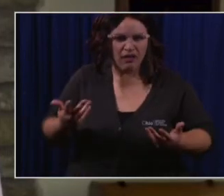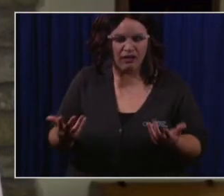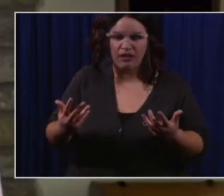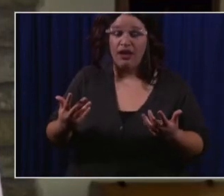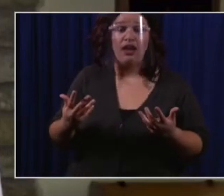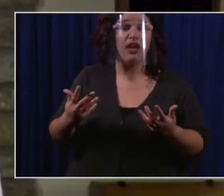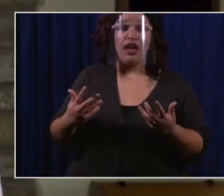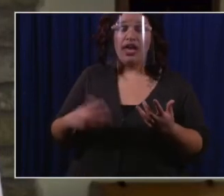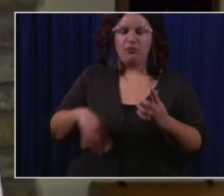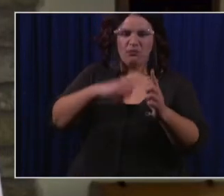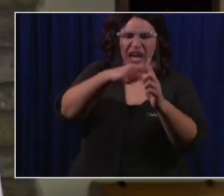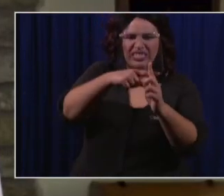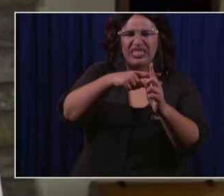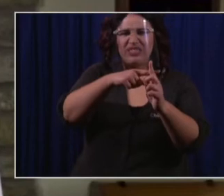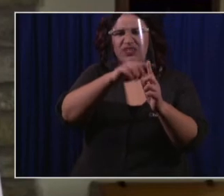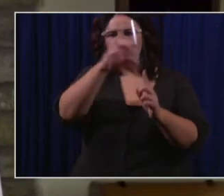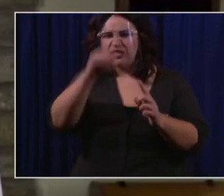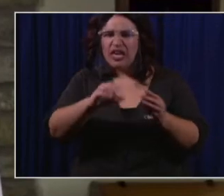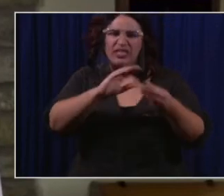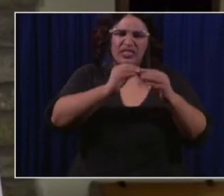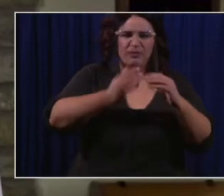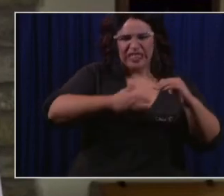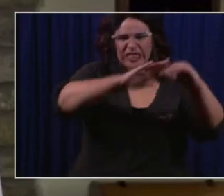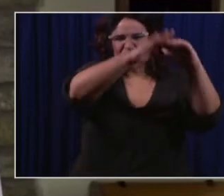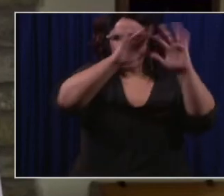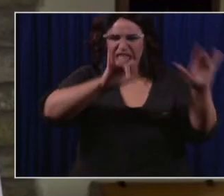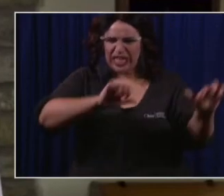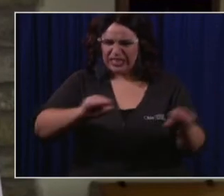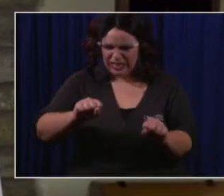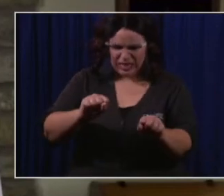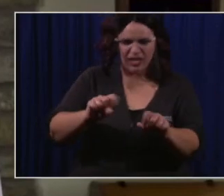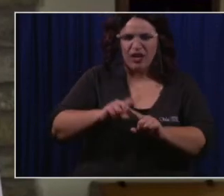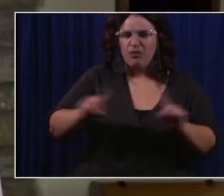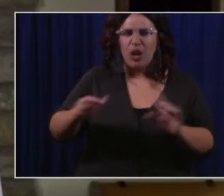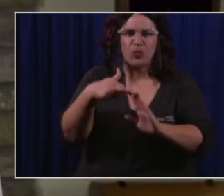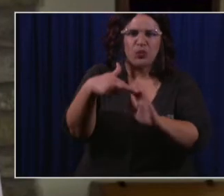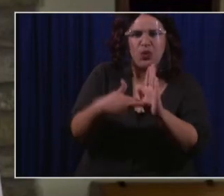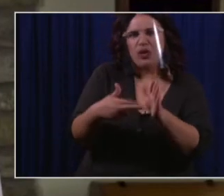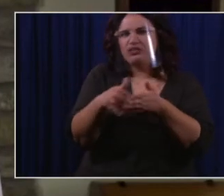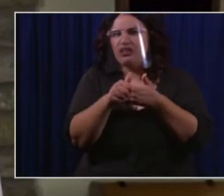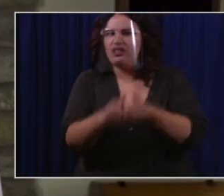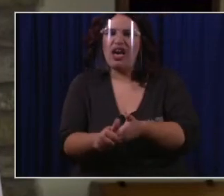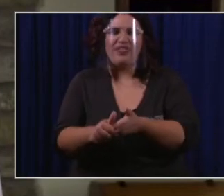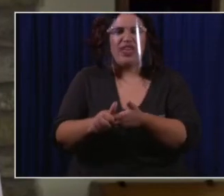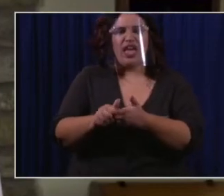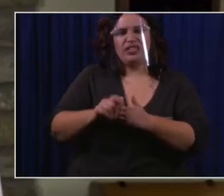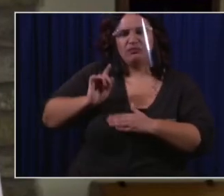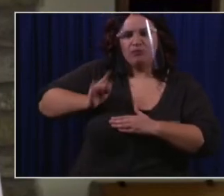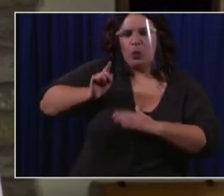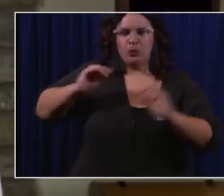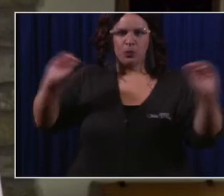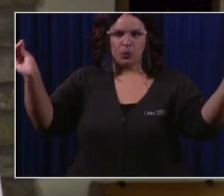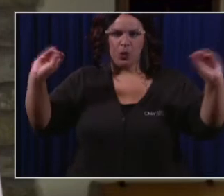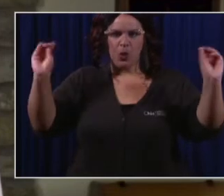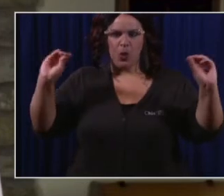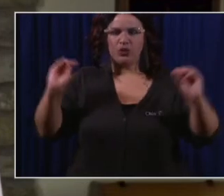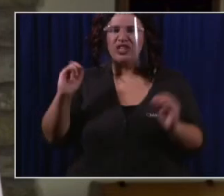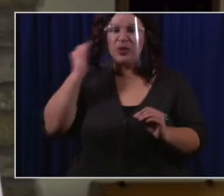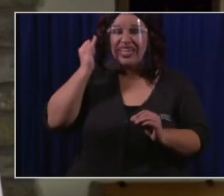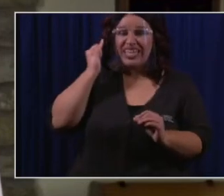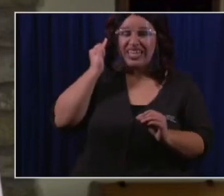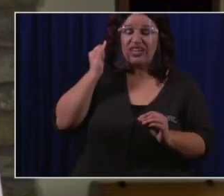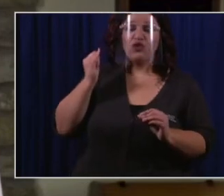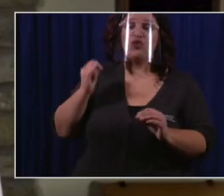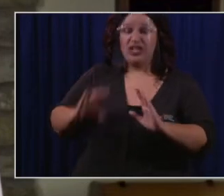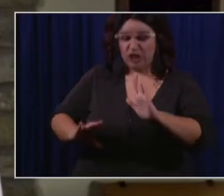changes have been made in the rules or the guidelines. And I'm wondering what you're prepared to do if the numbers keep going up. What would be at risk, and what's